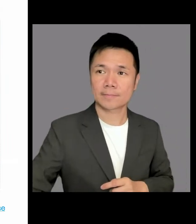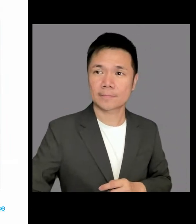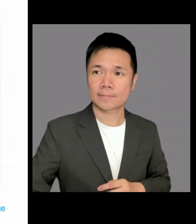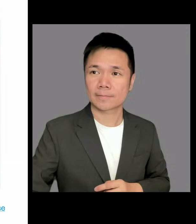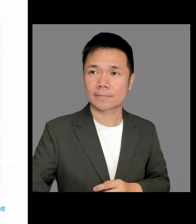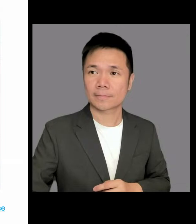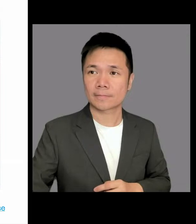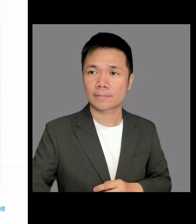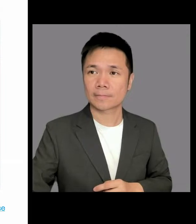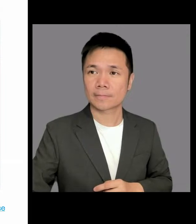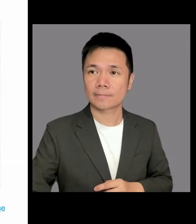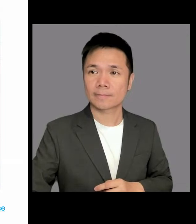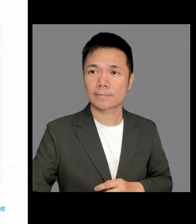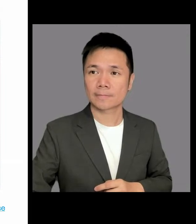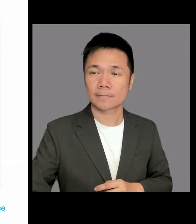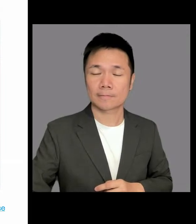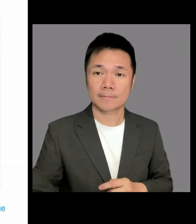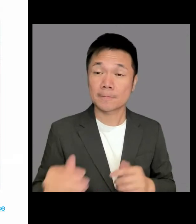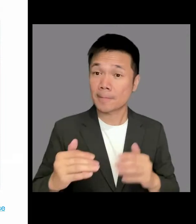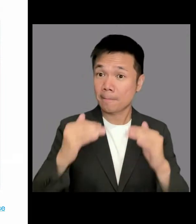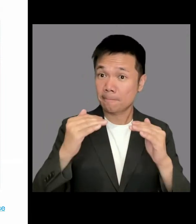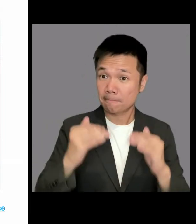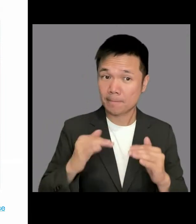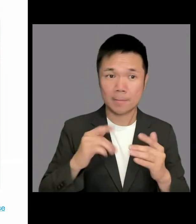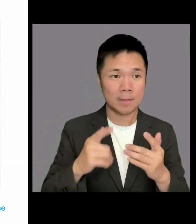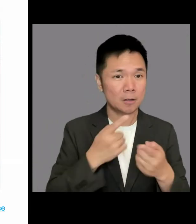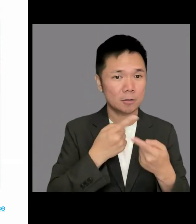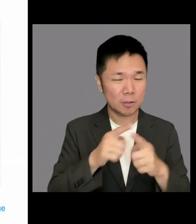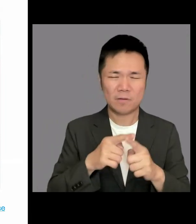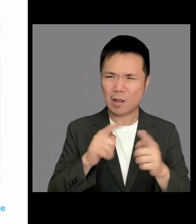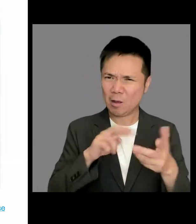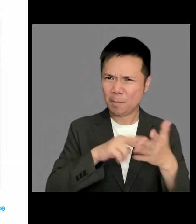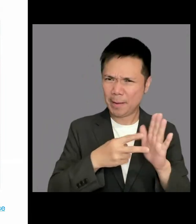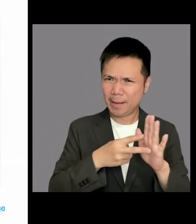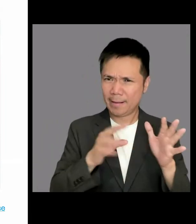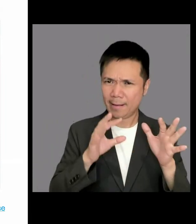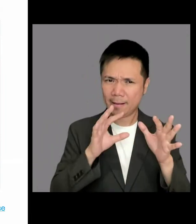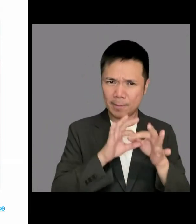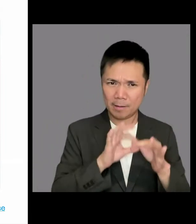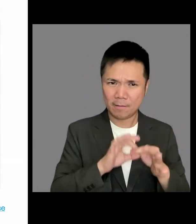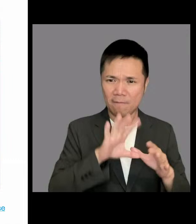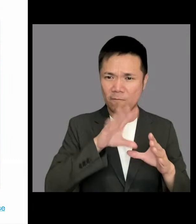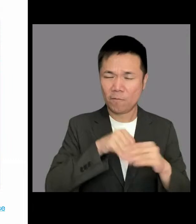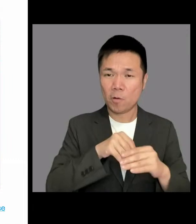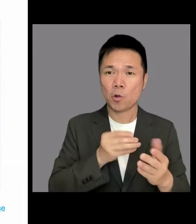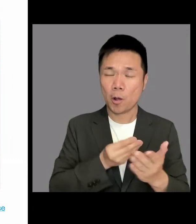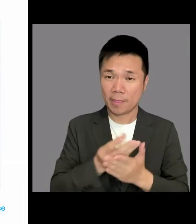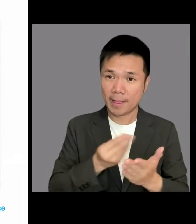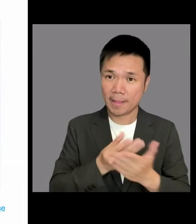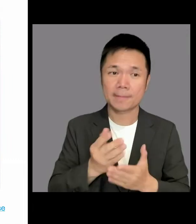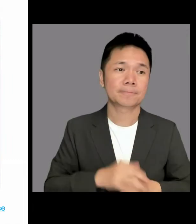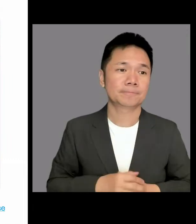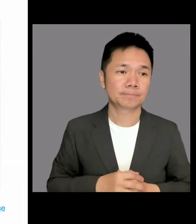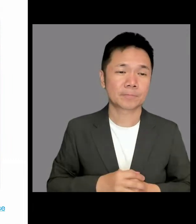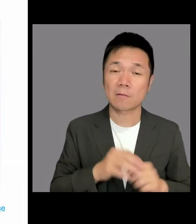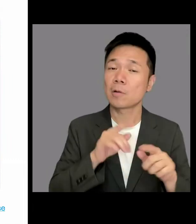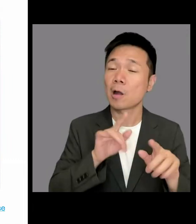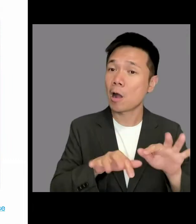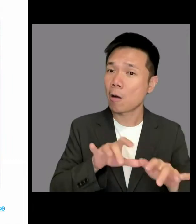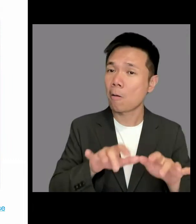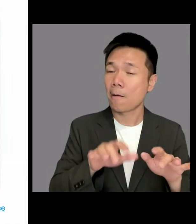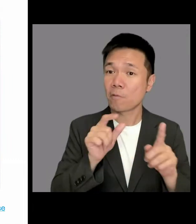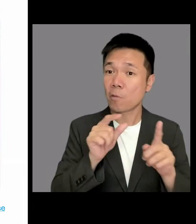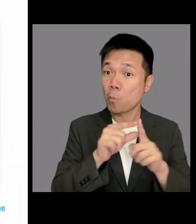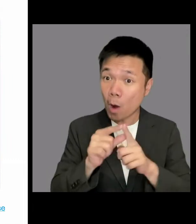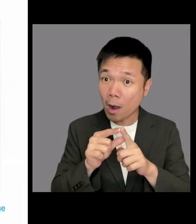Then you have other semantic elements that secure your content. It could be marked up in a number of ways. Text content